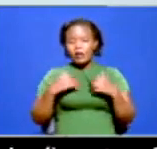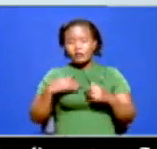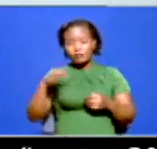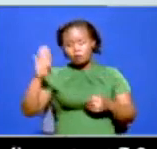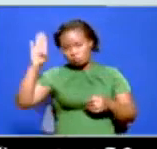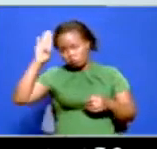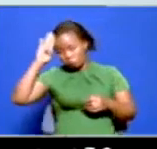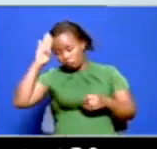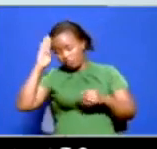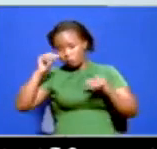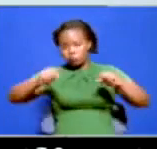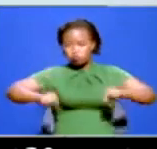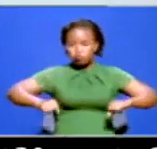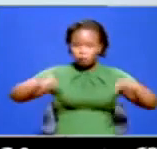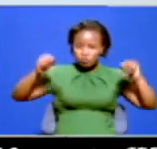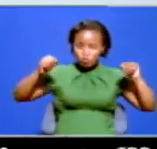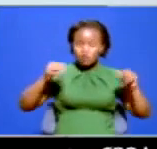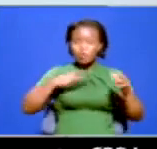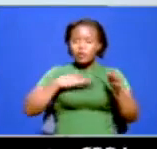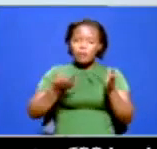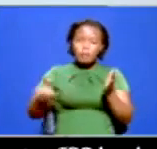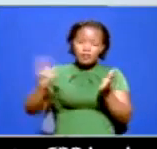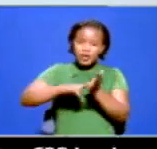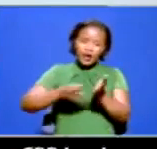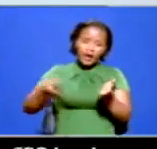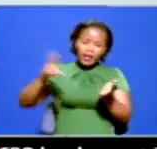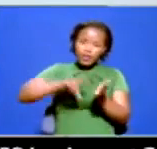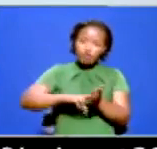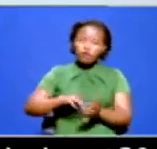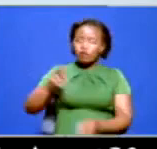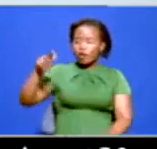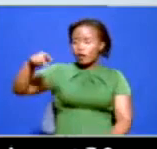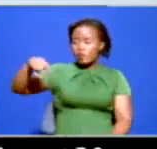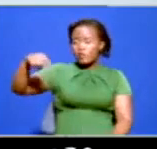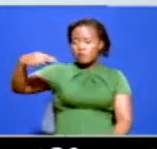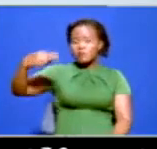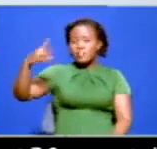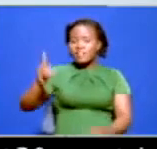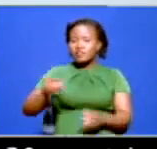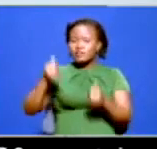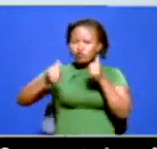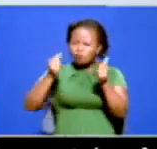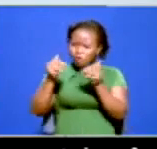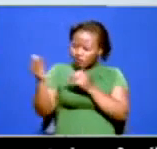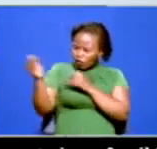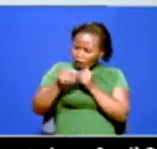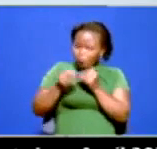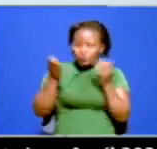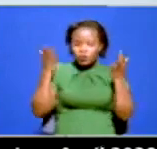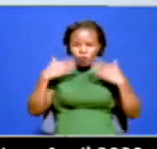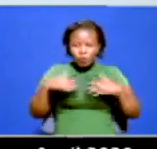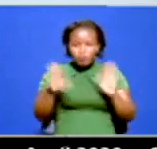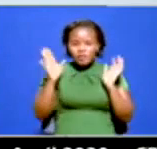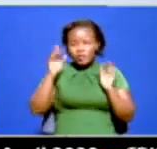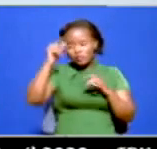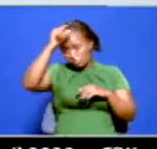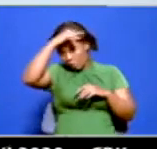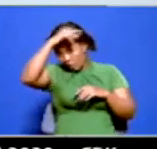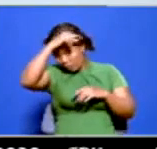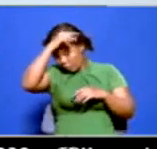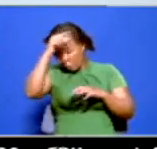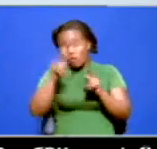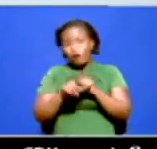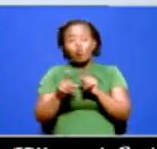here, I enrolled for a PhD program, which I'm almost just completing. All right. I'm looking